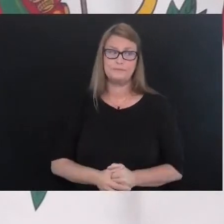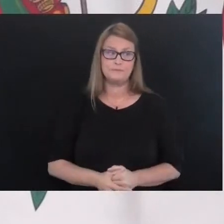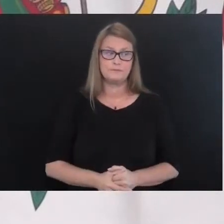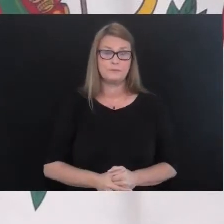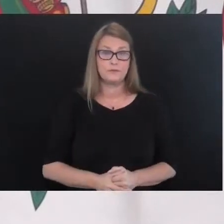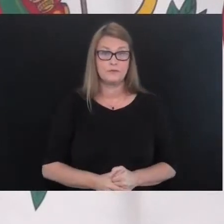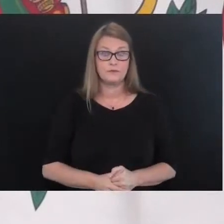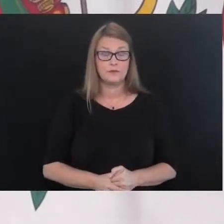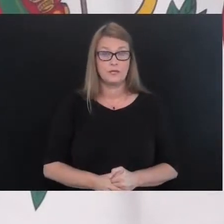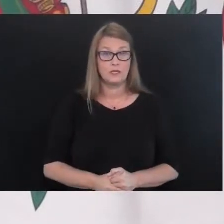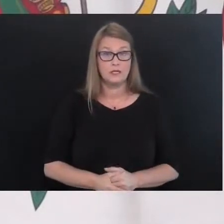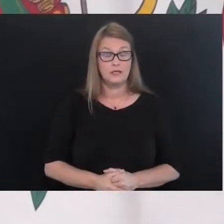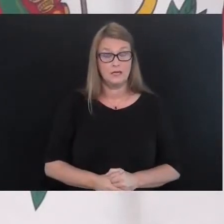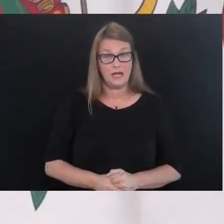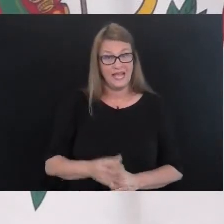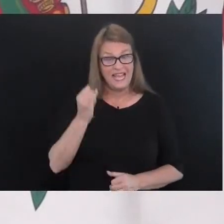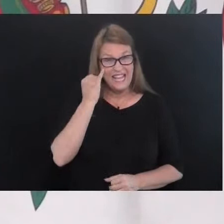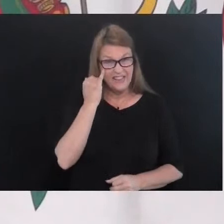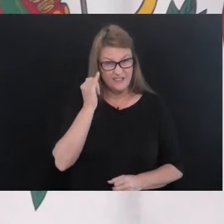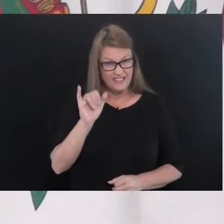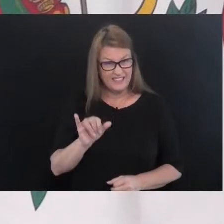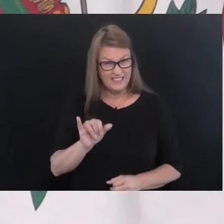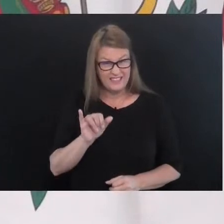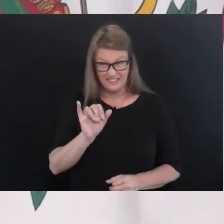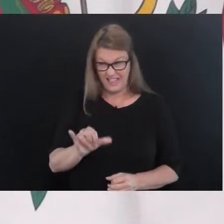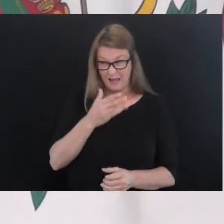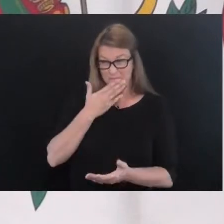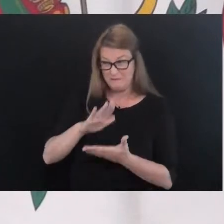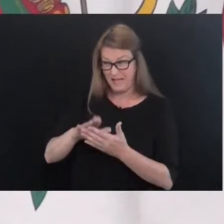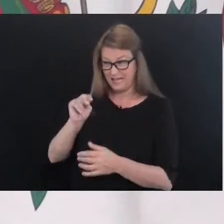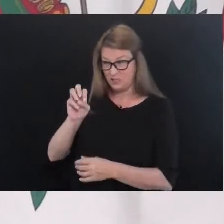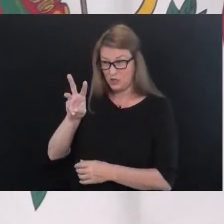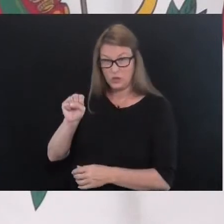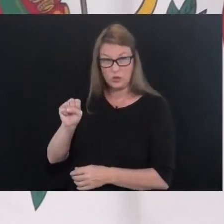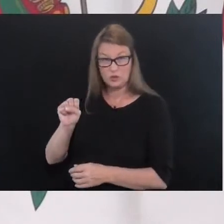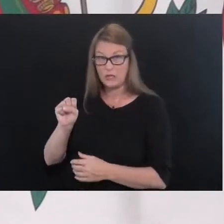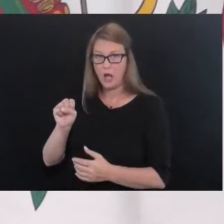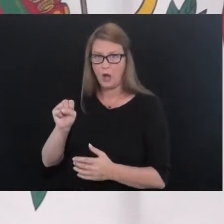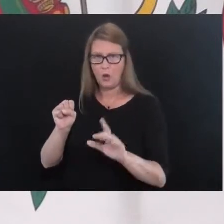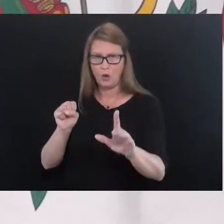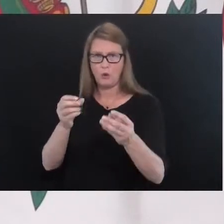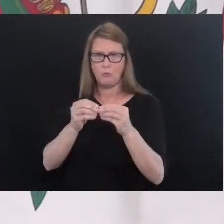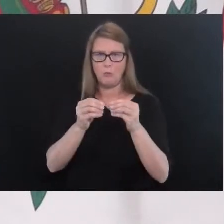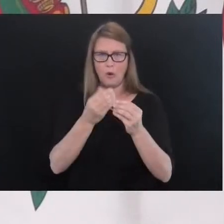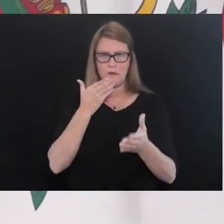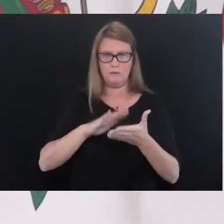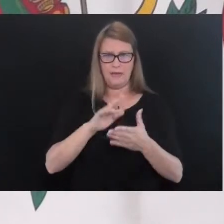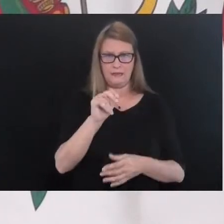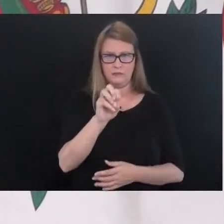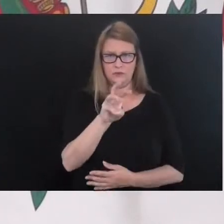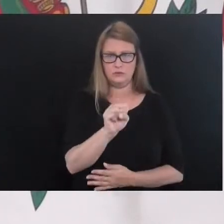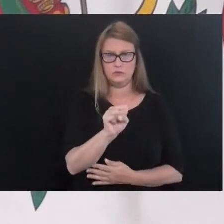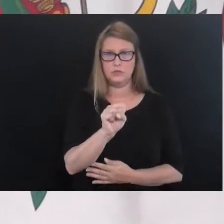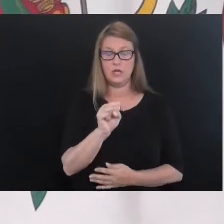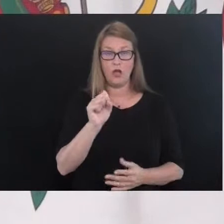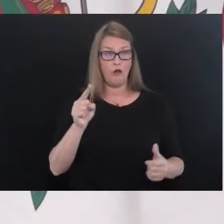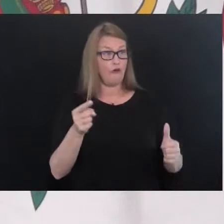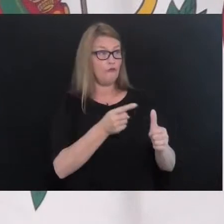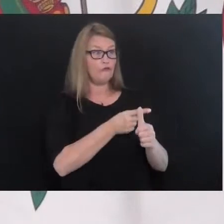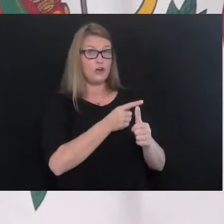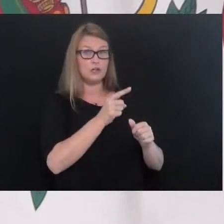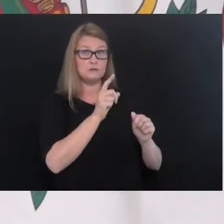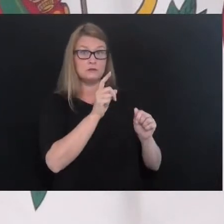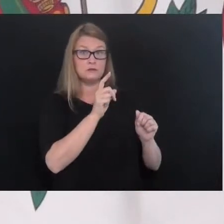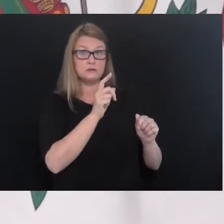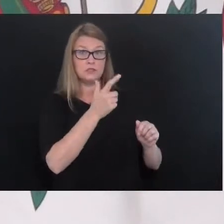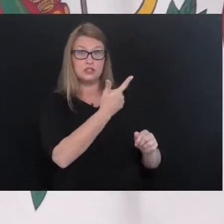Now, if that isn't enough bad news, listen to this. For those that have had their first shot, for those that